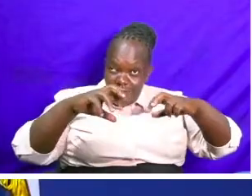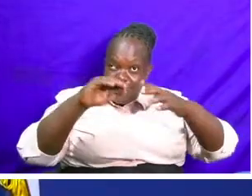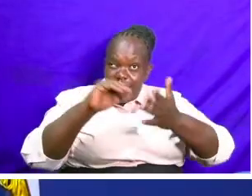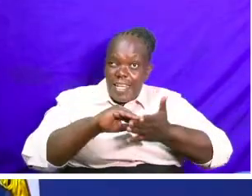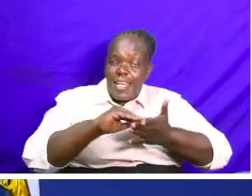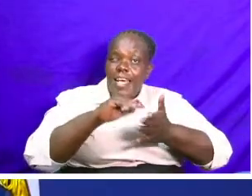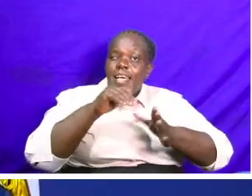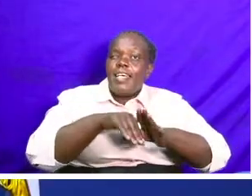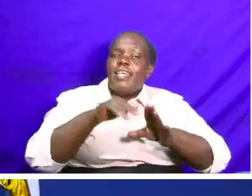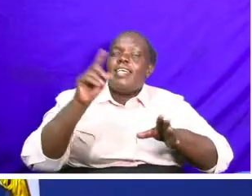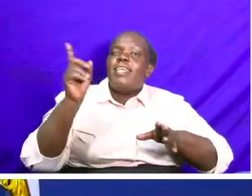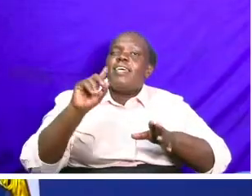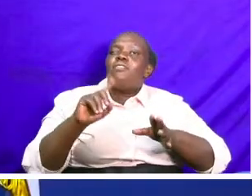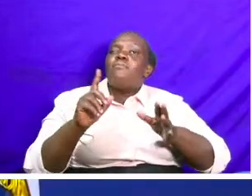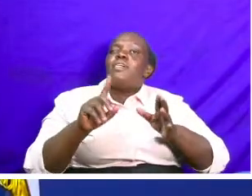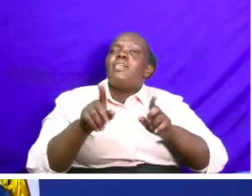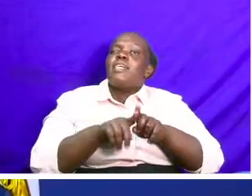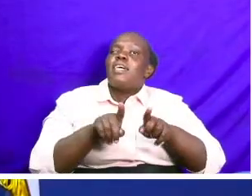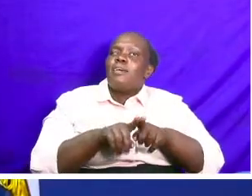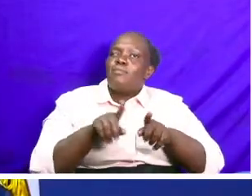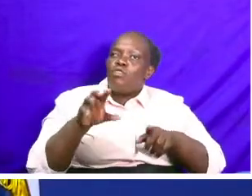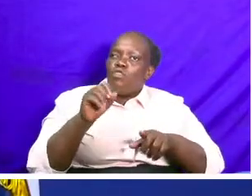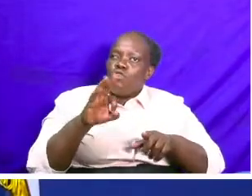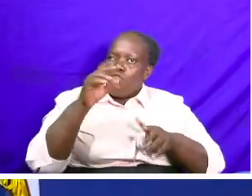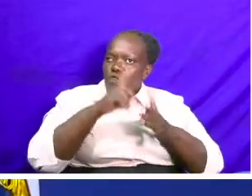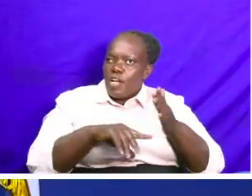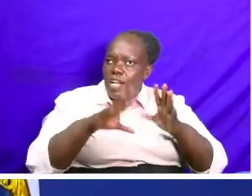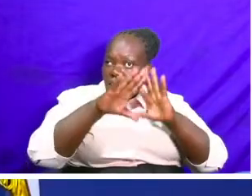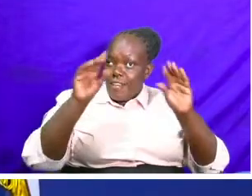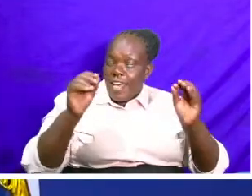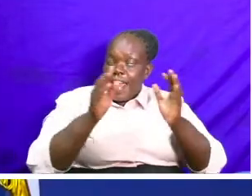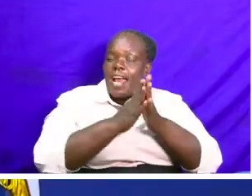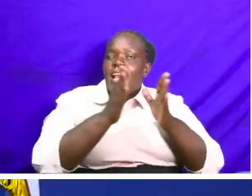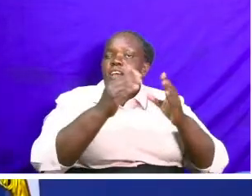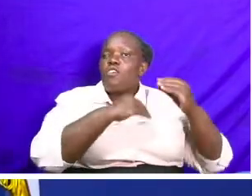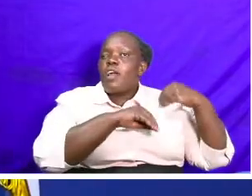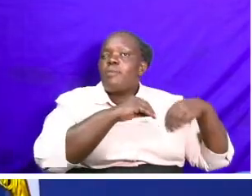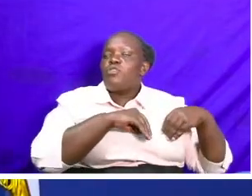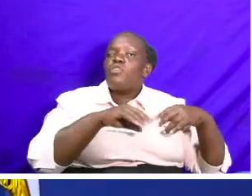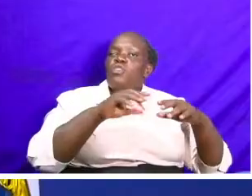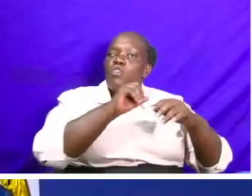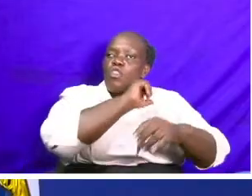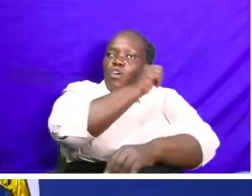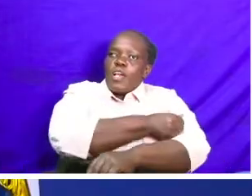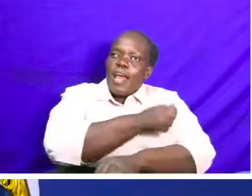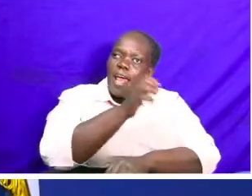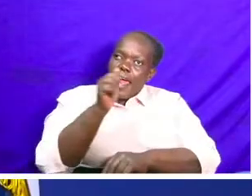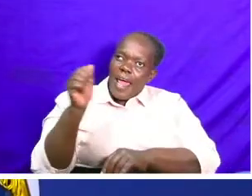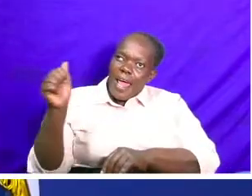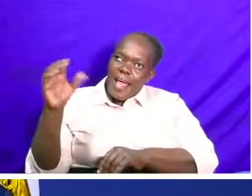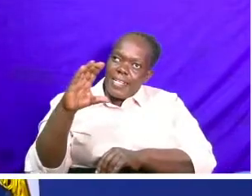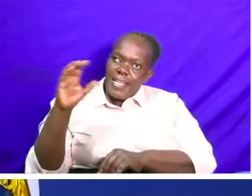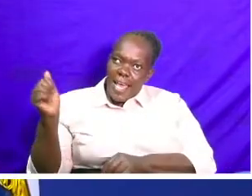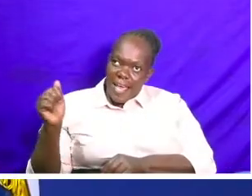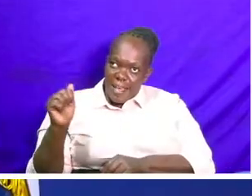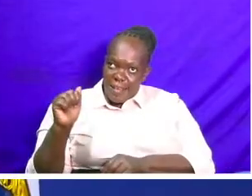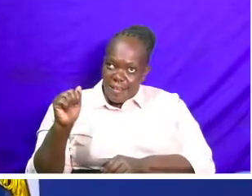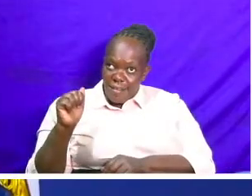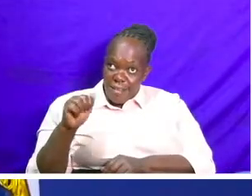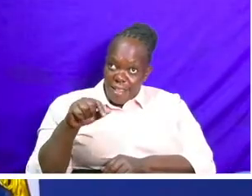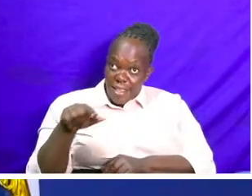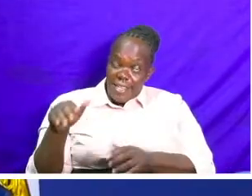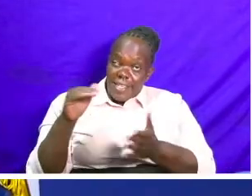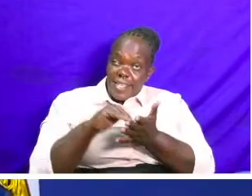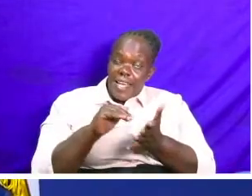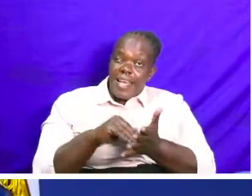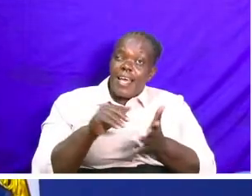Nairobi, established under the auspices of the Association of African Anti-Corruption Authorities, AAACA. This center